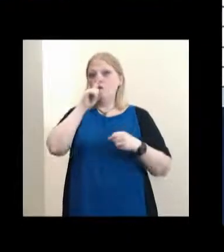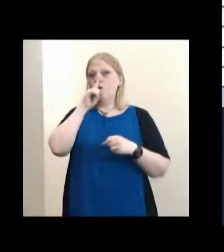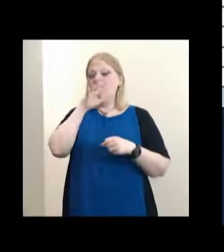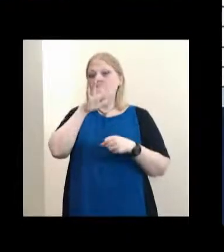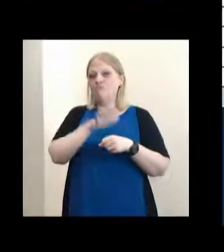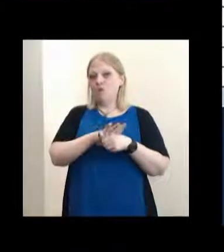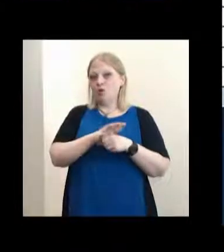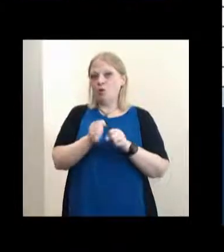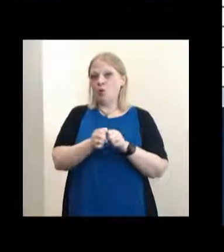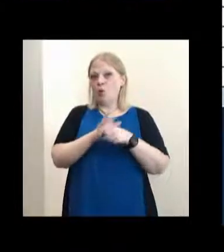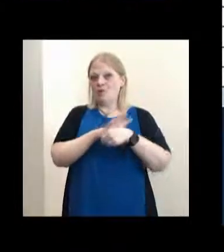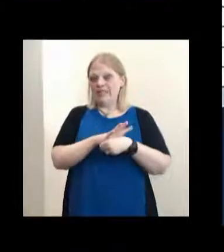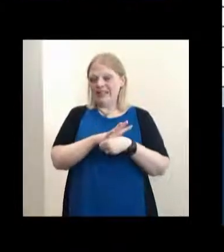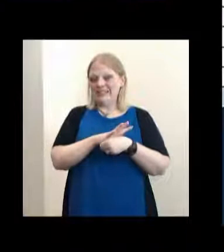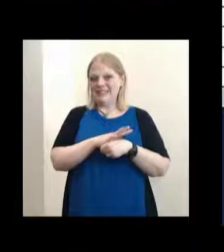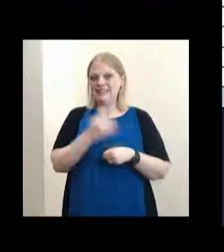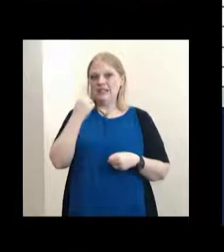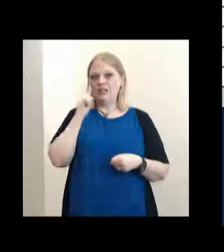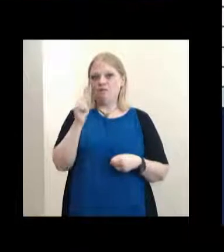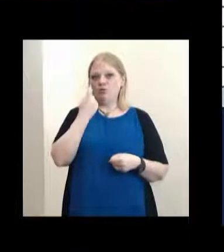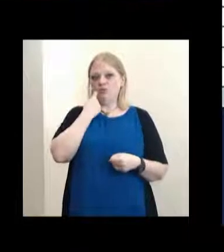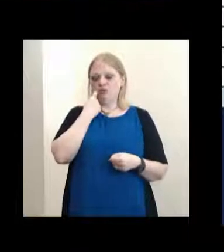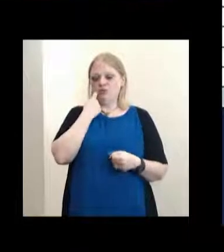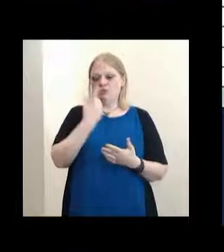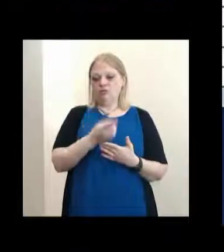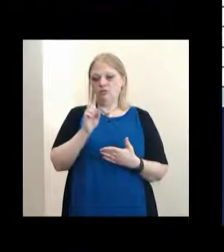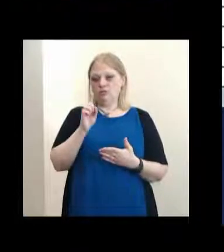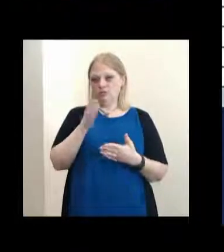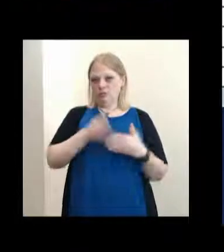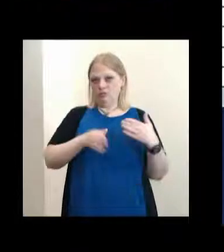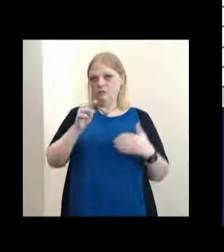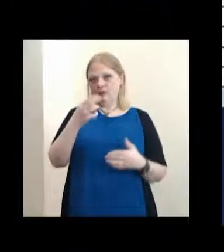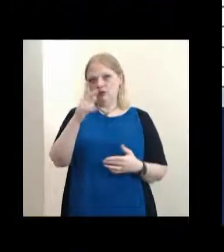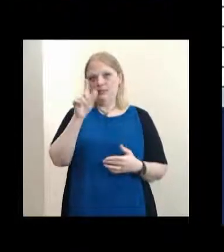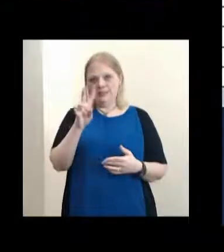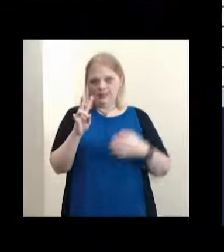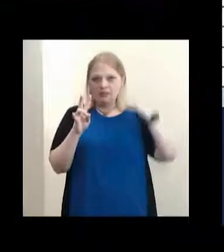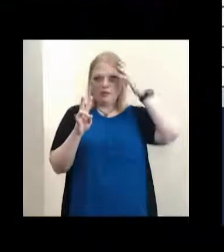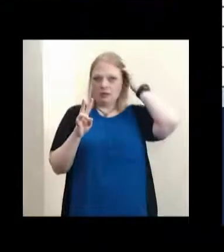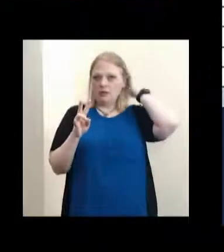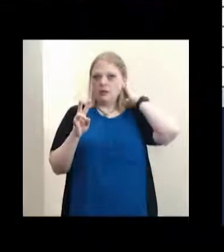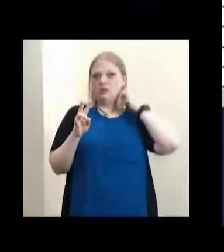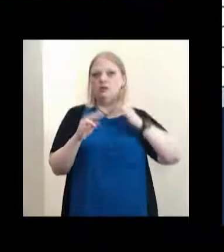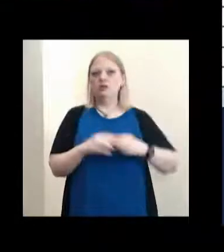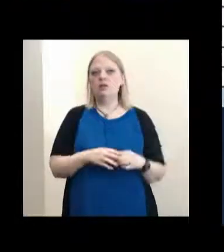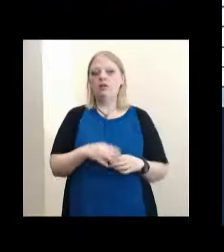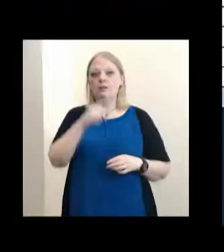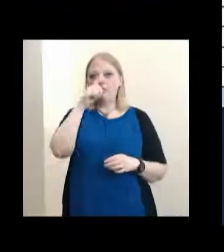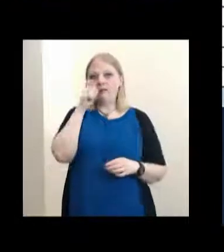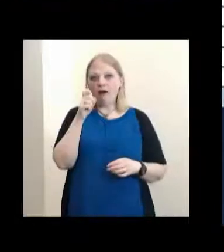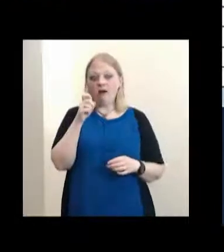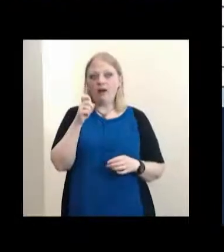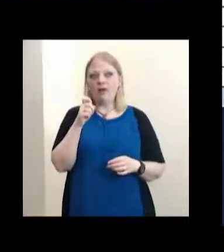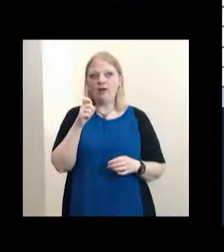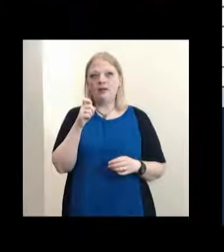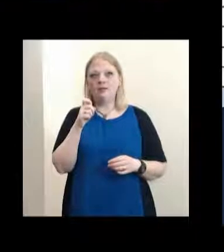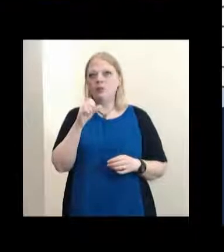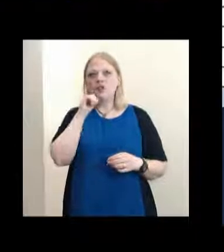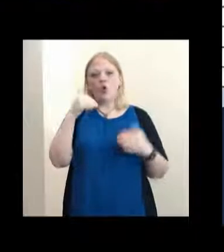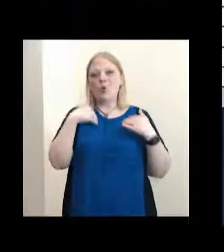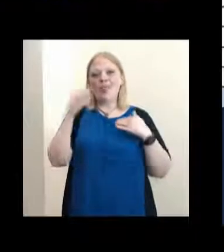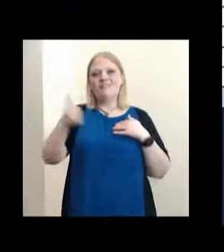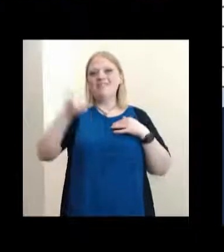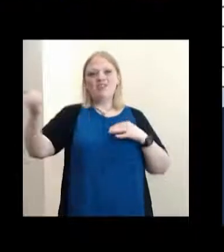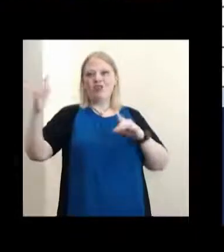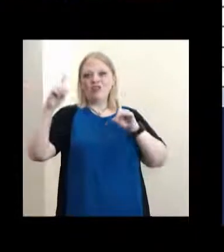of COVID-19 for this past week ending March 27th. So because we don't get the surveillance testing from